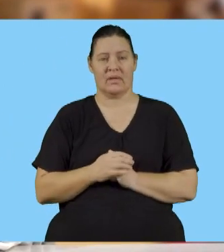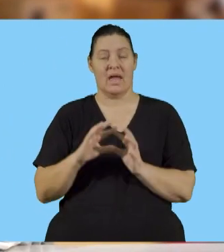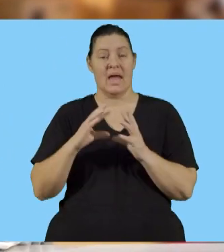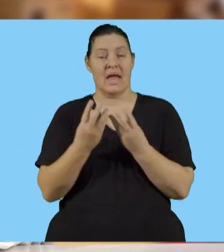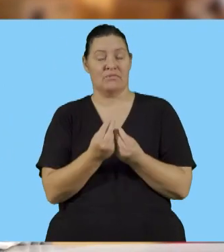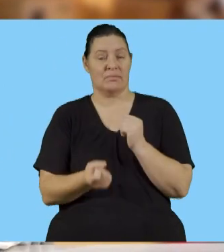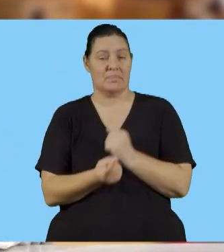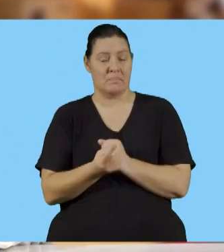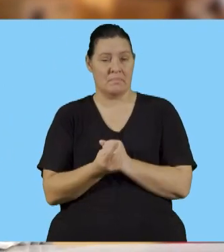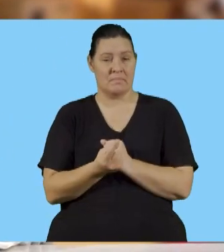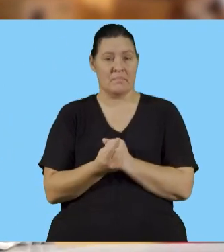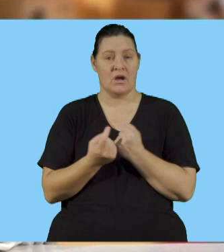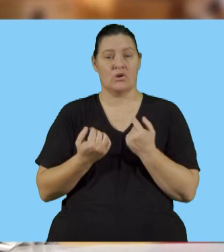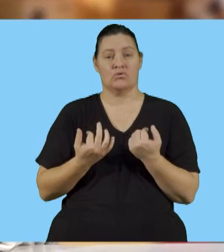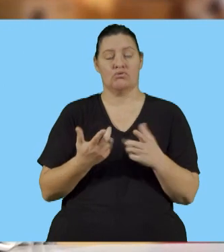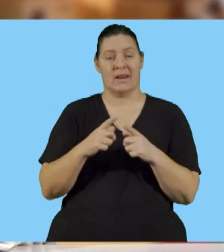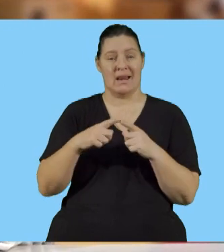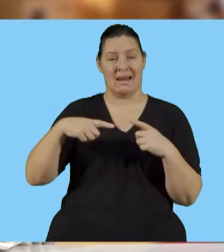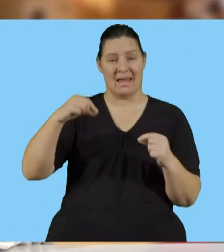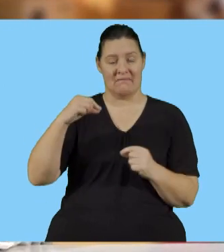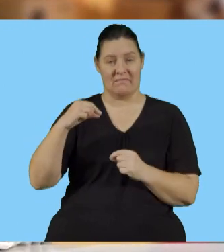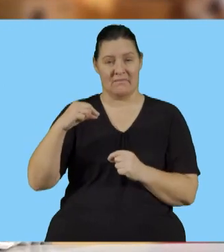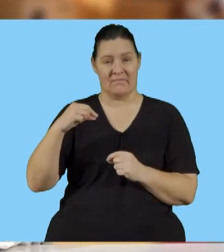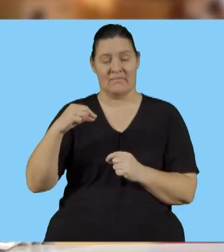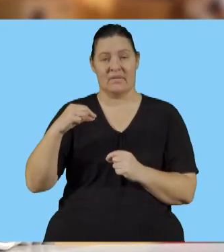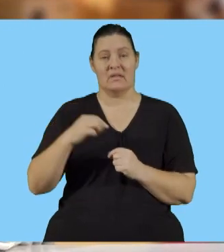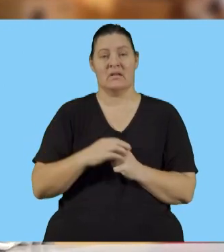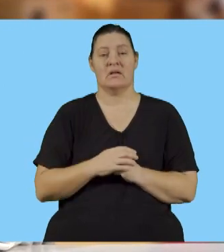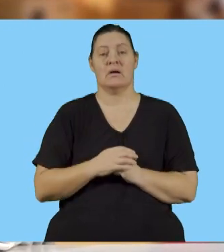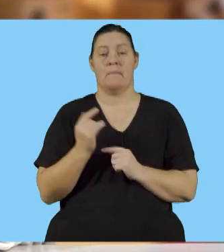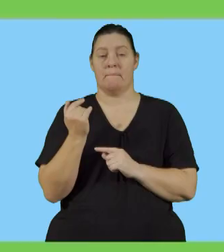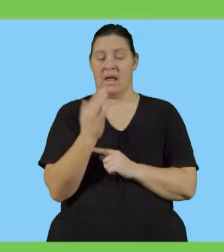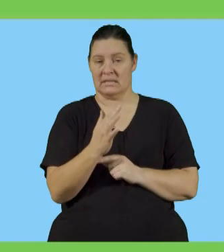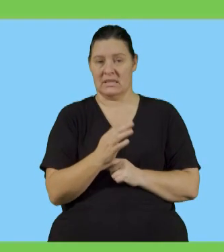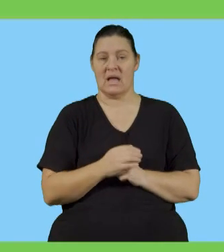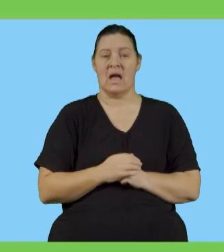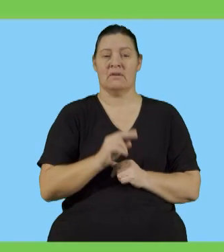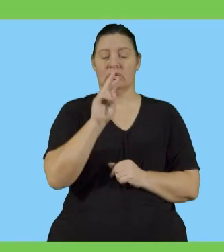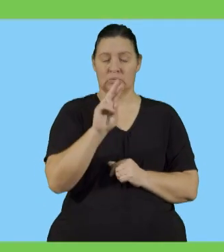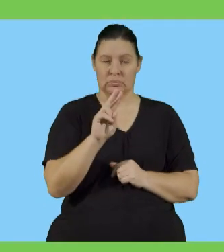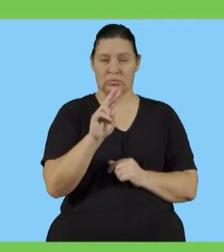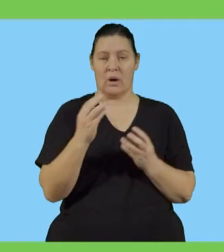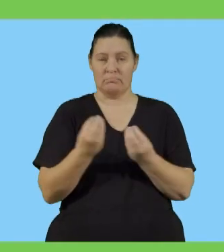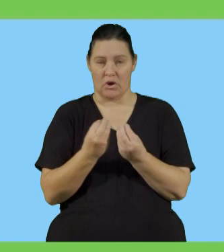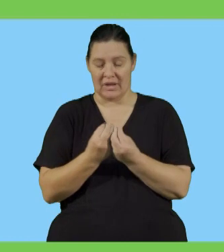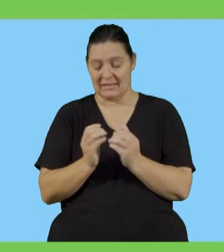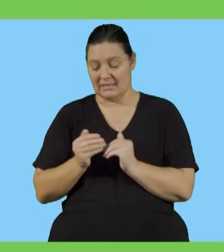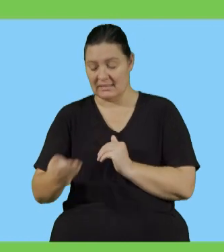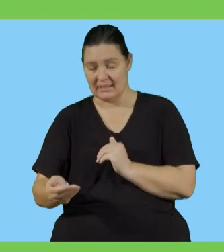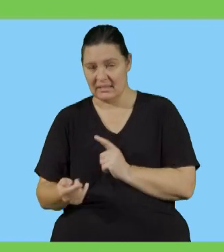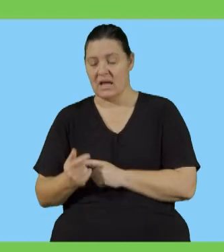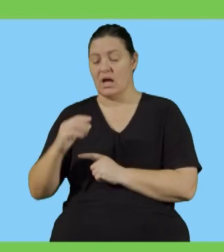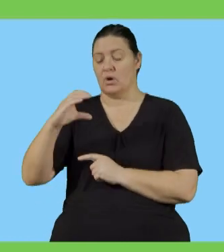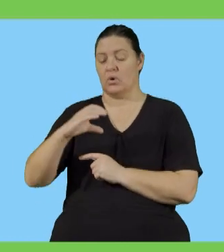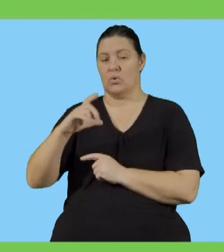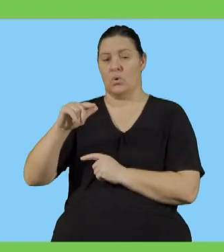everything is absorbed into the green plant or into the leaves of the plant, we have two byproducts, which is glucose